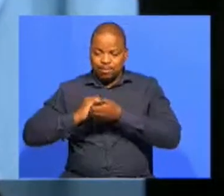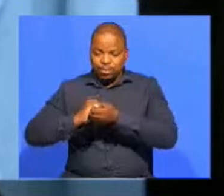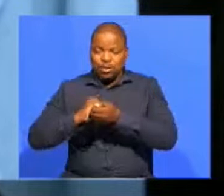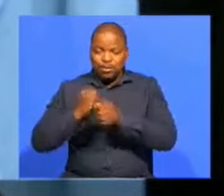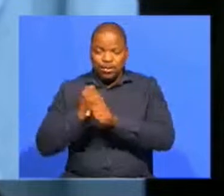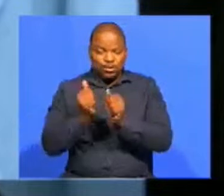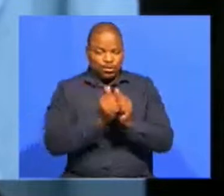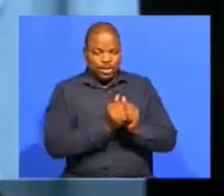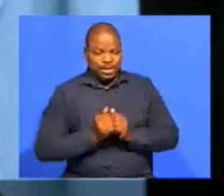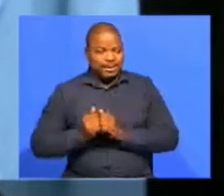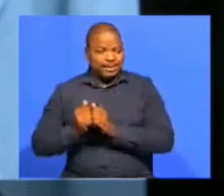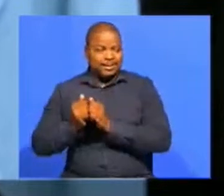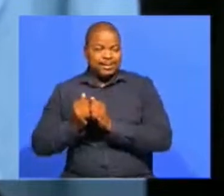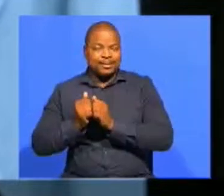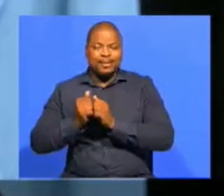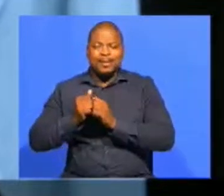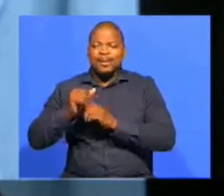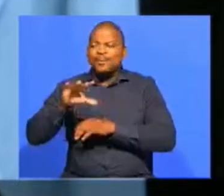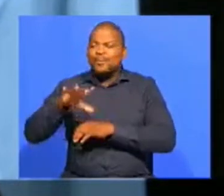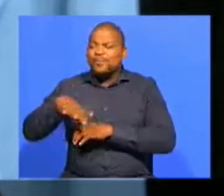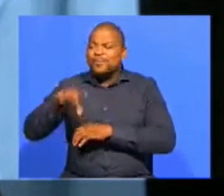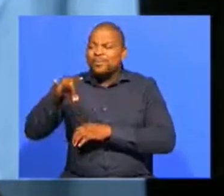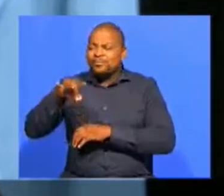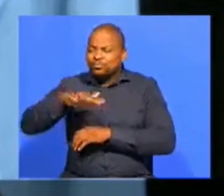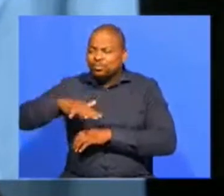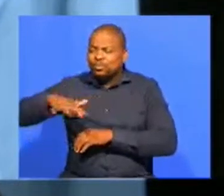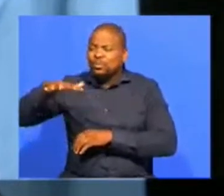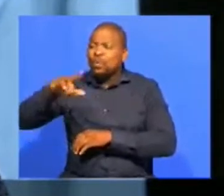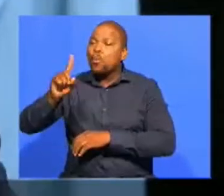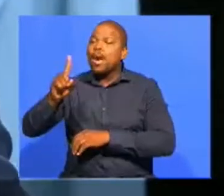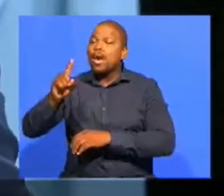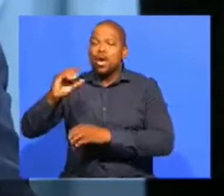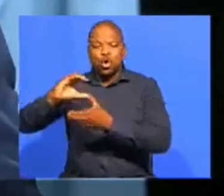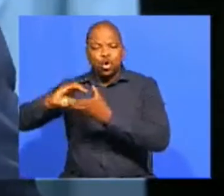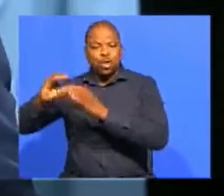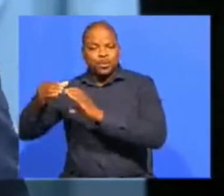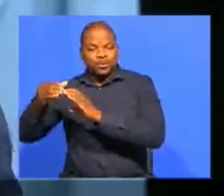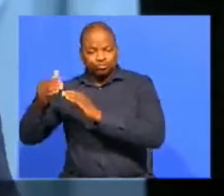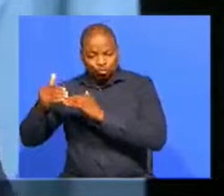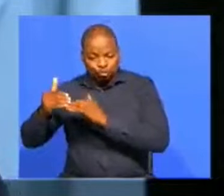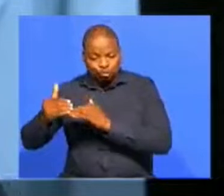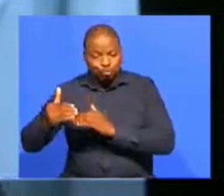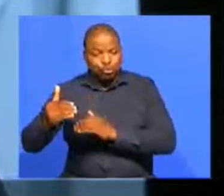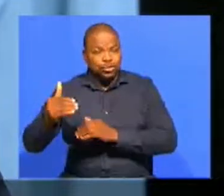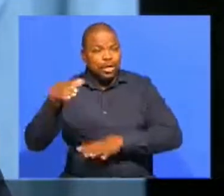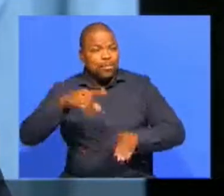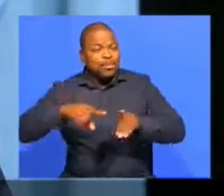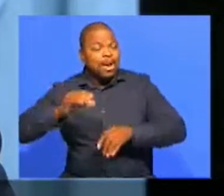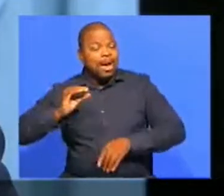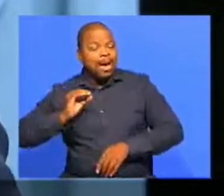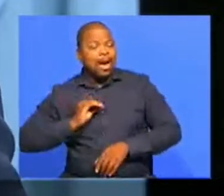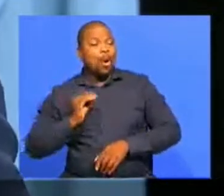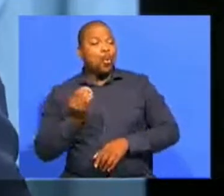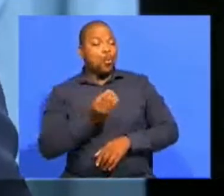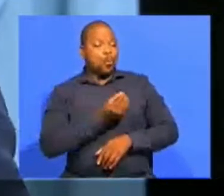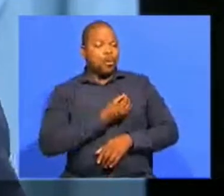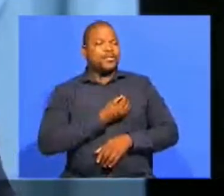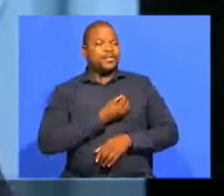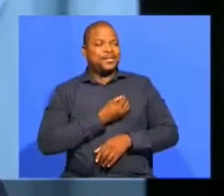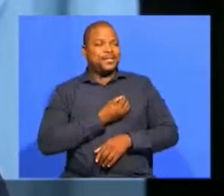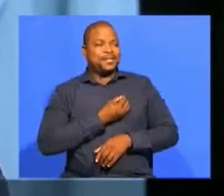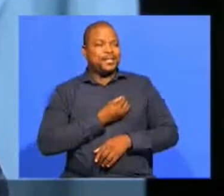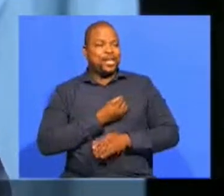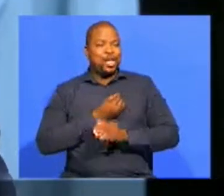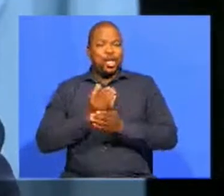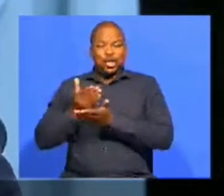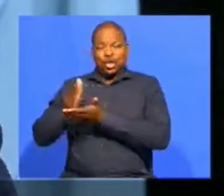unite us and explore new territories of collaboration for the prosperity of our people.